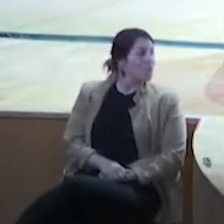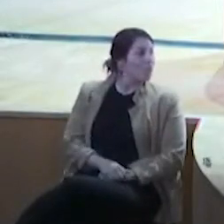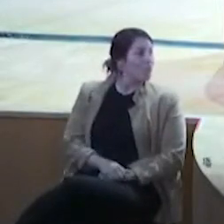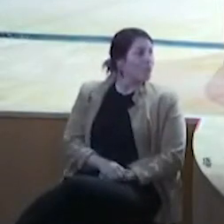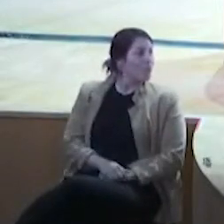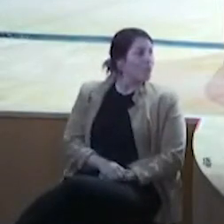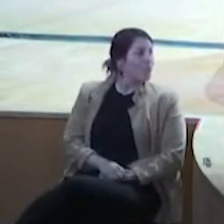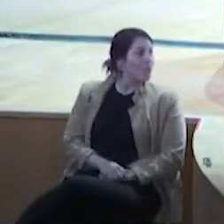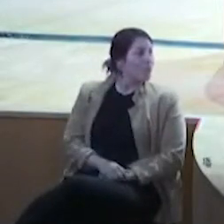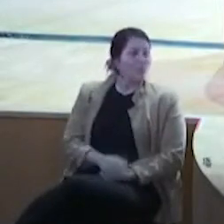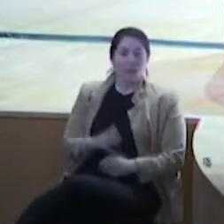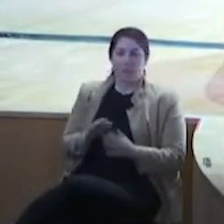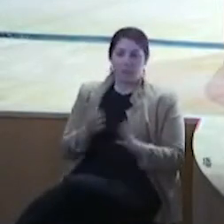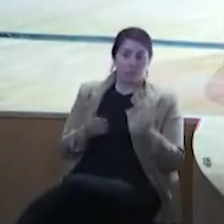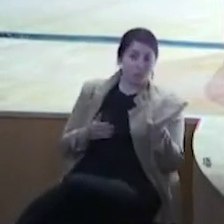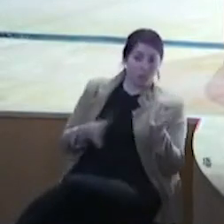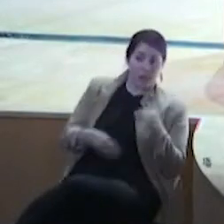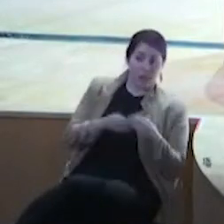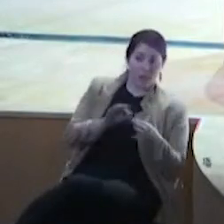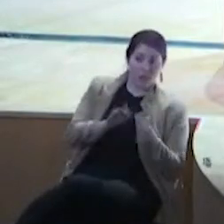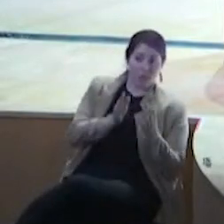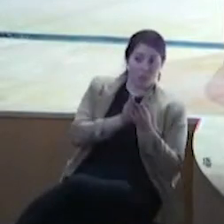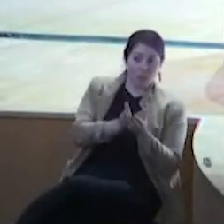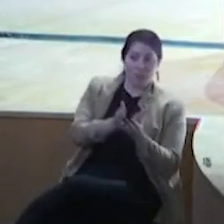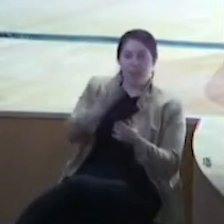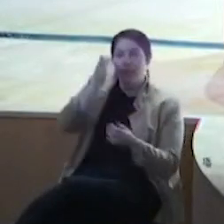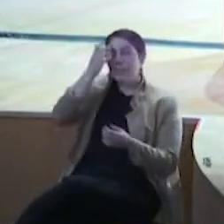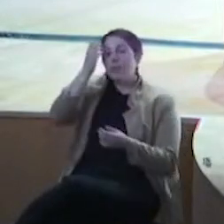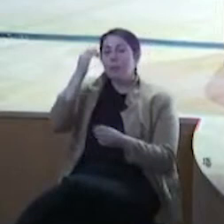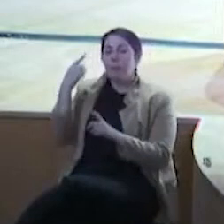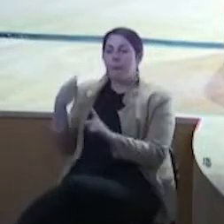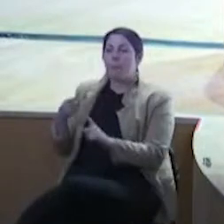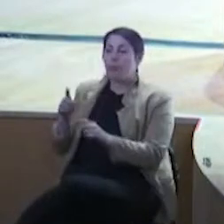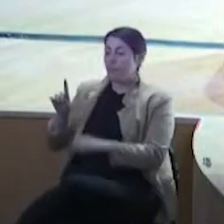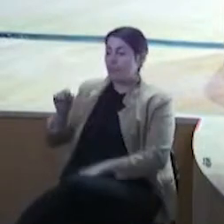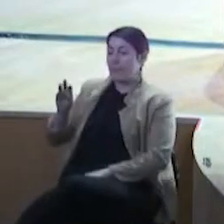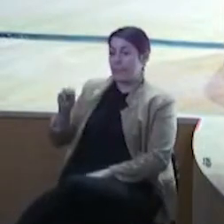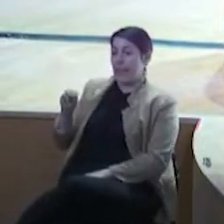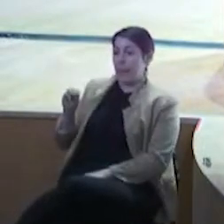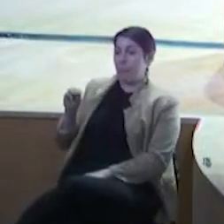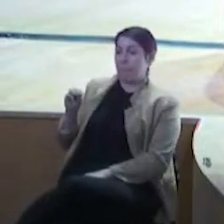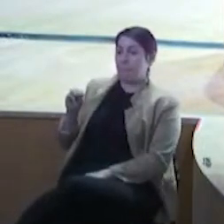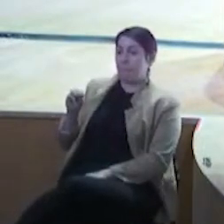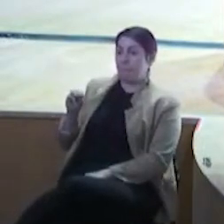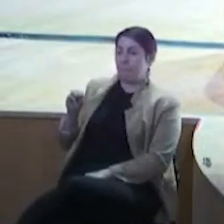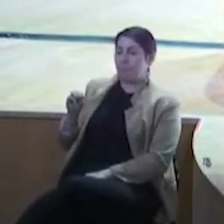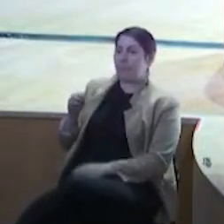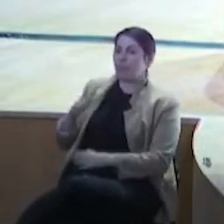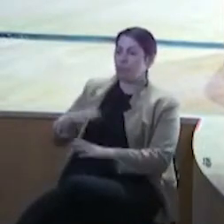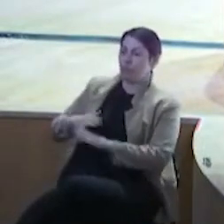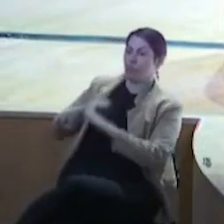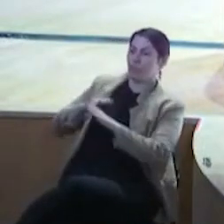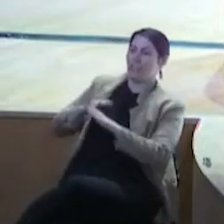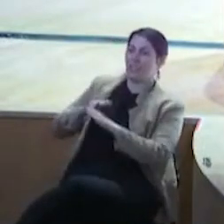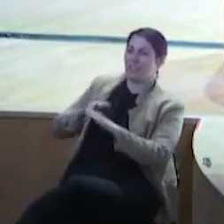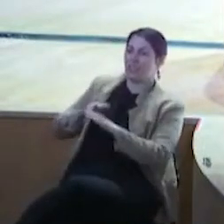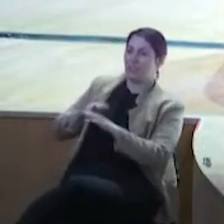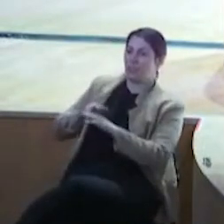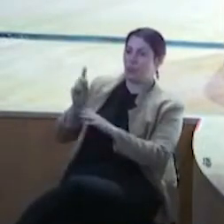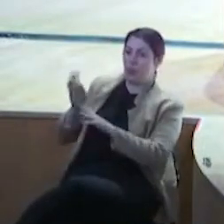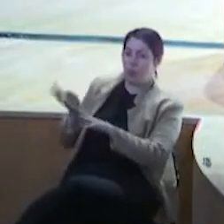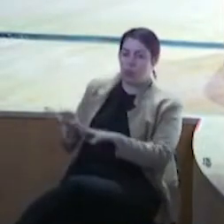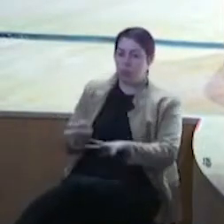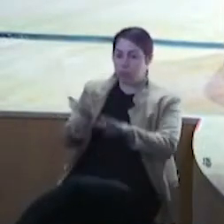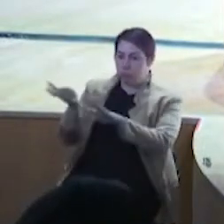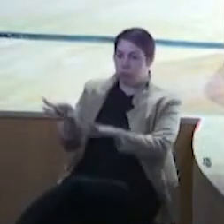situation. I know she has some anecdotal information. But the point of a dam is to restrict the flow of water.